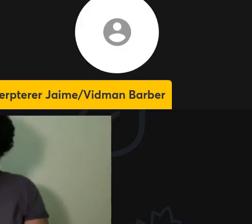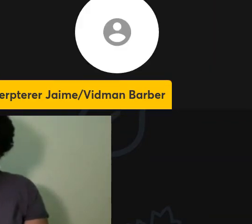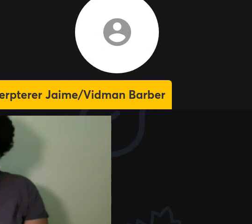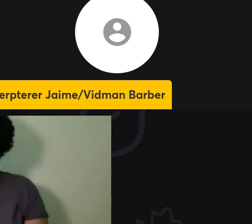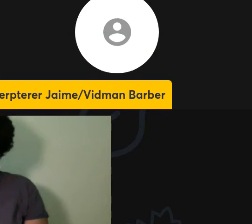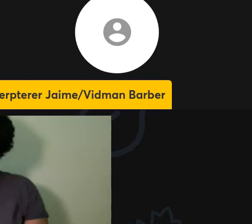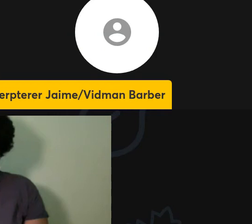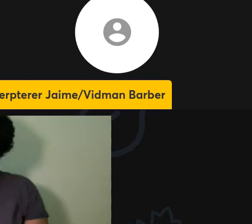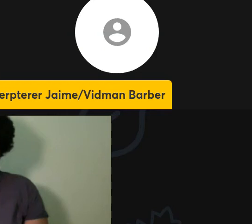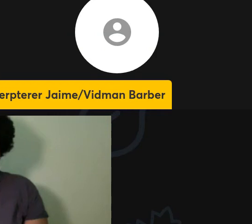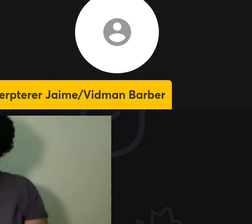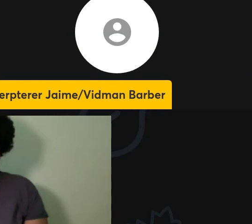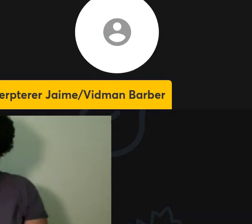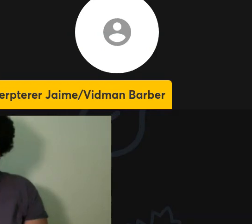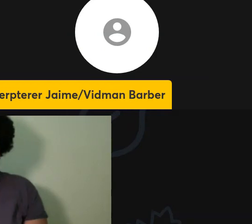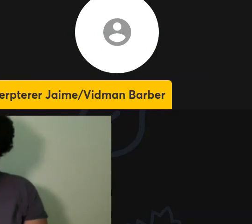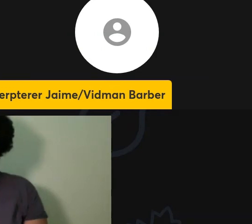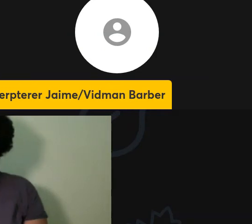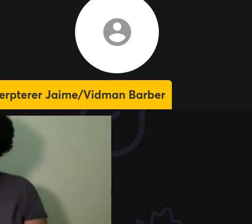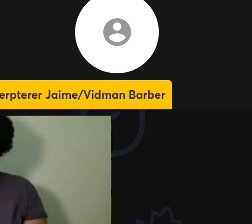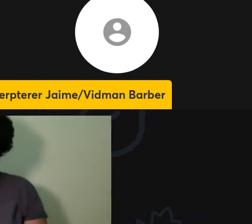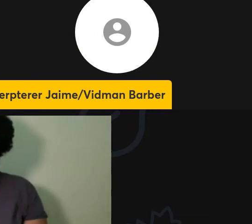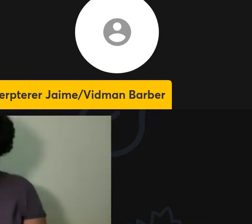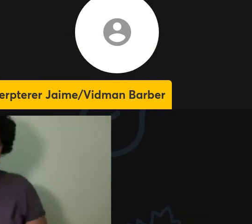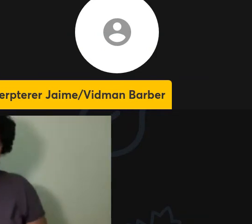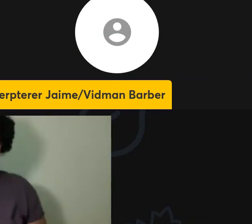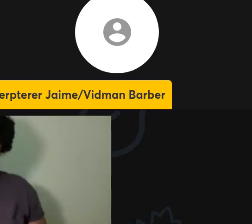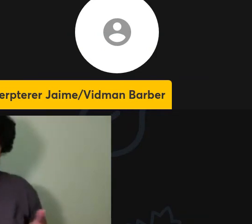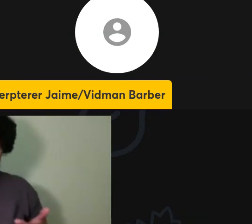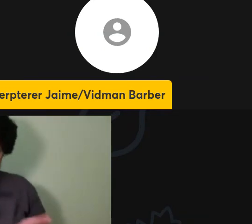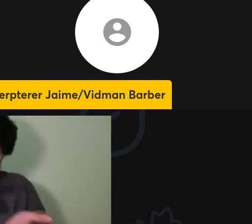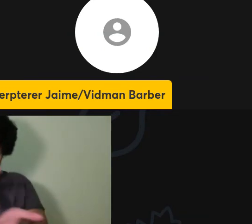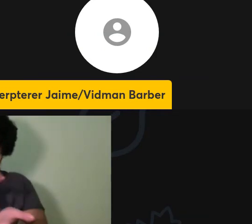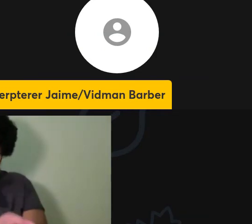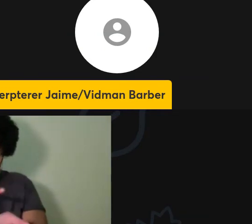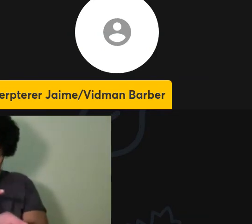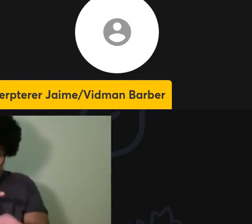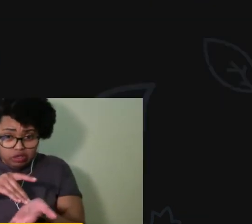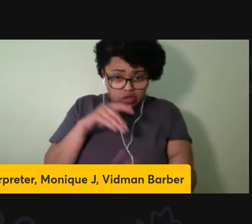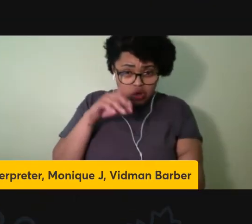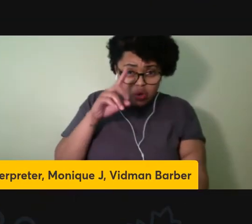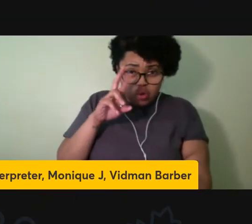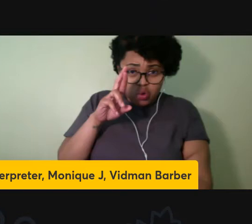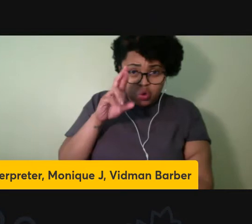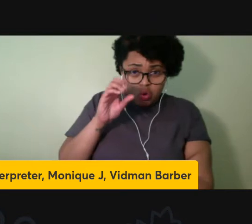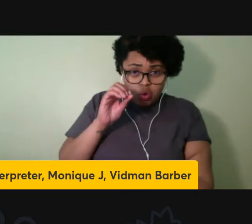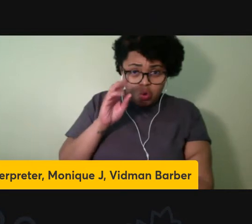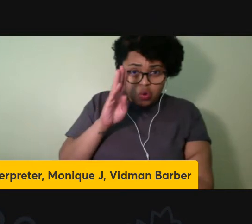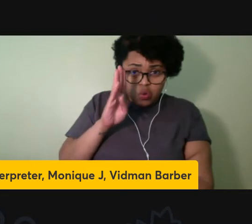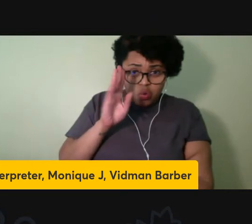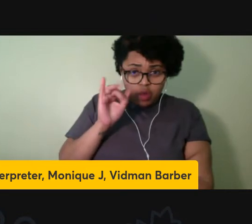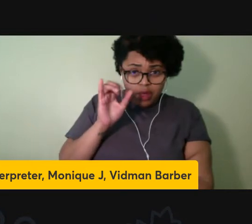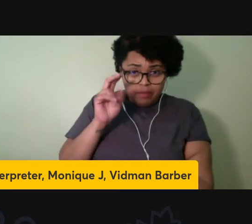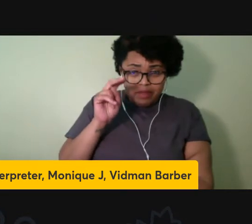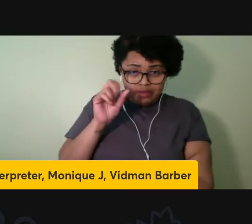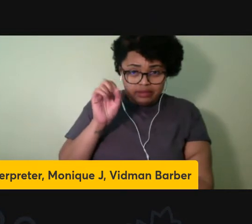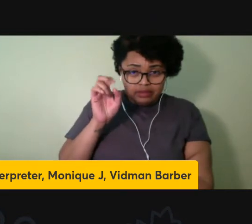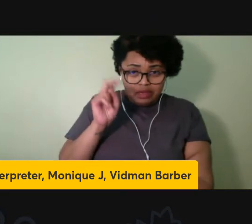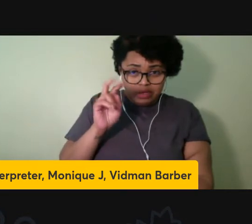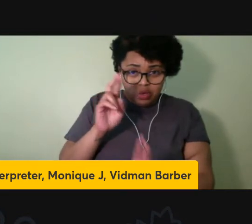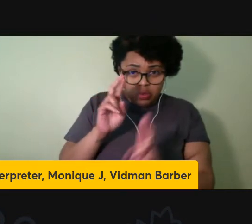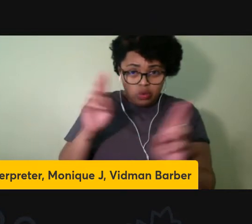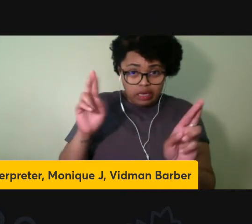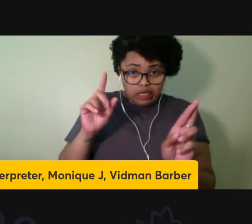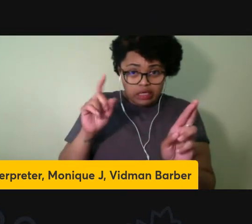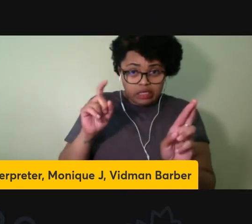All right, let's see. Do we have Dr. Makeda Robinson in backstage? Can have Dr.